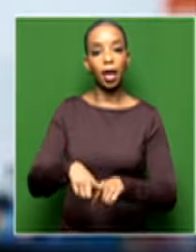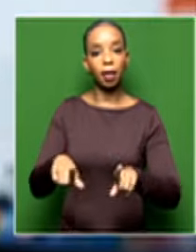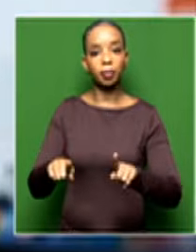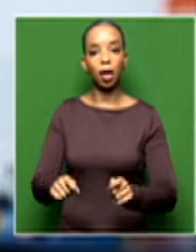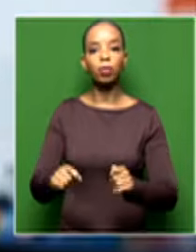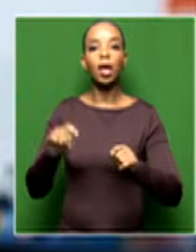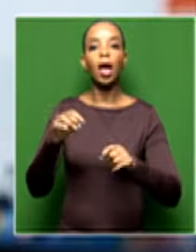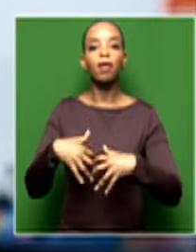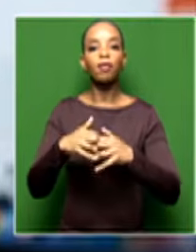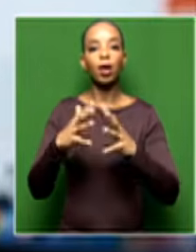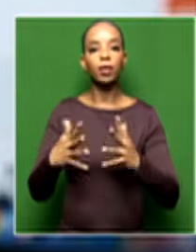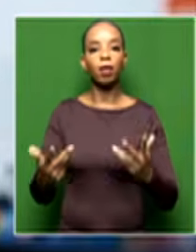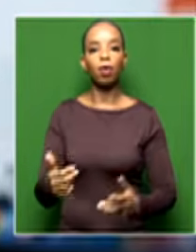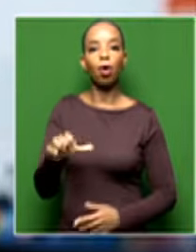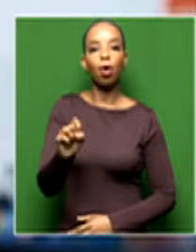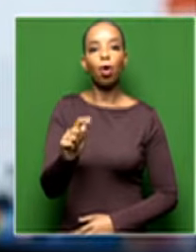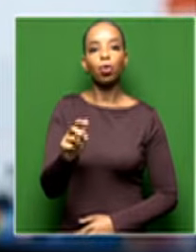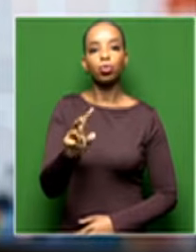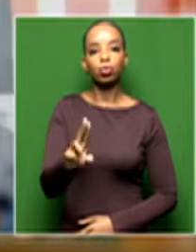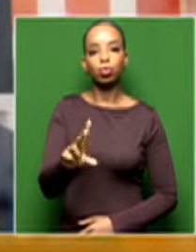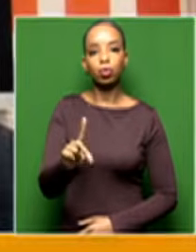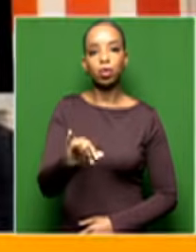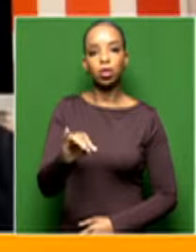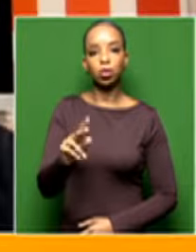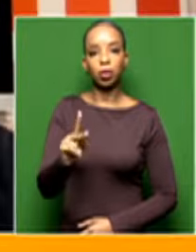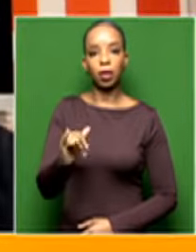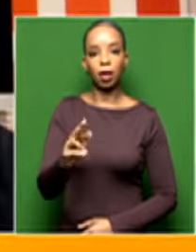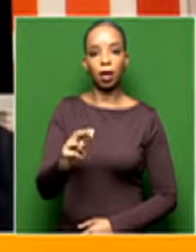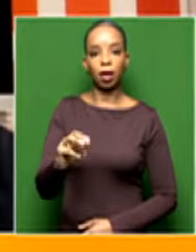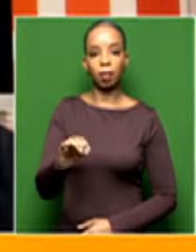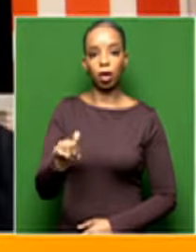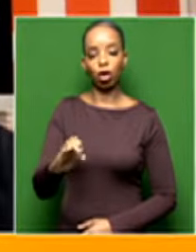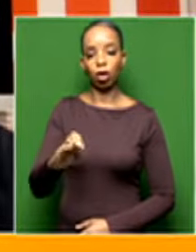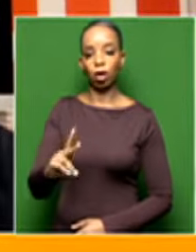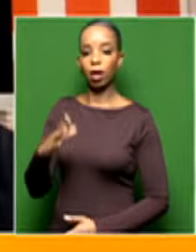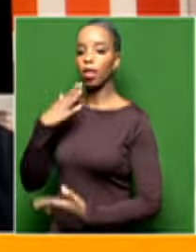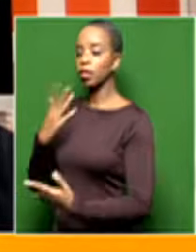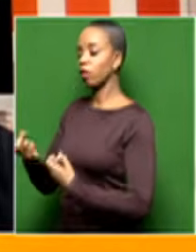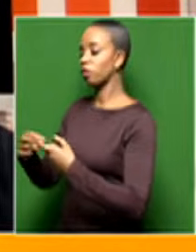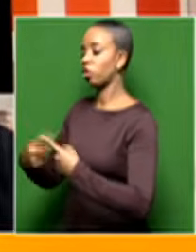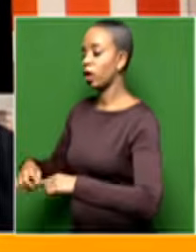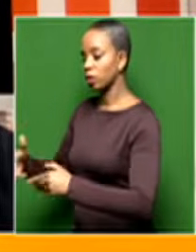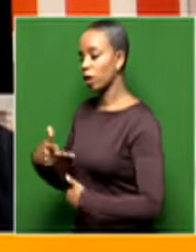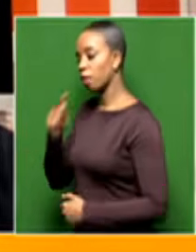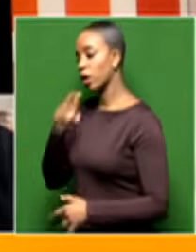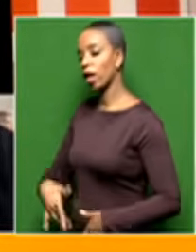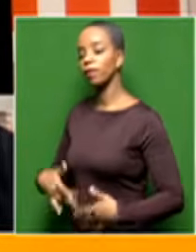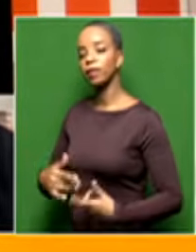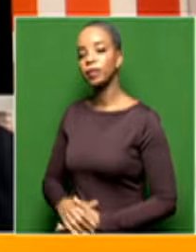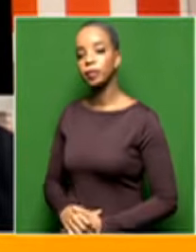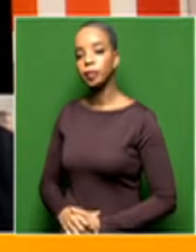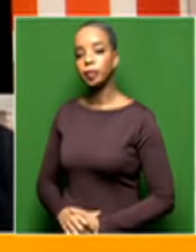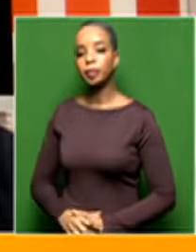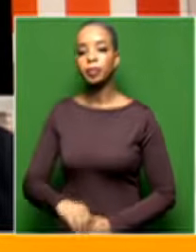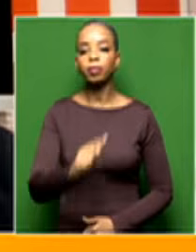by the founder of StudioKirmack, Craig Bellingham. Craig, very good morning to you. Thanks for joining us. Welcome to Morning Live.